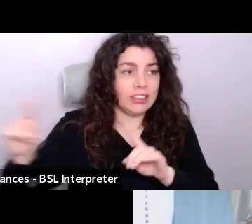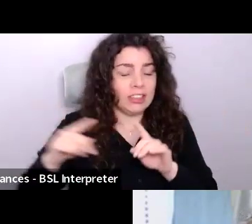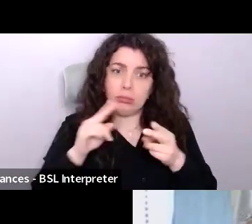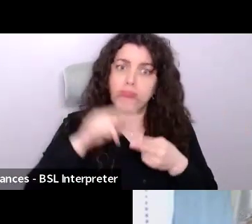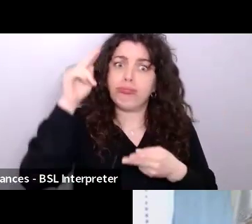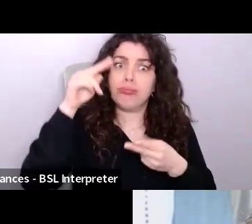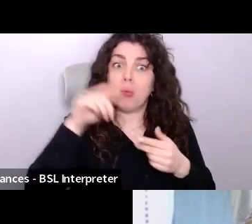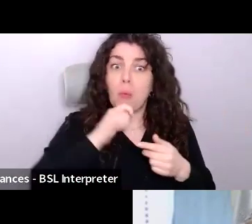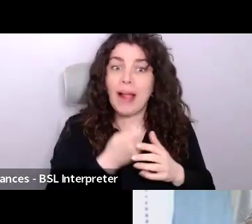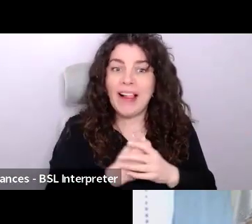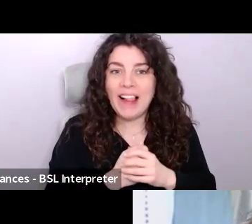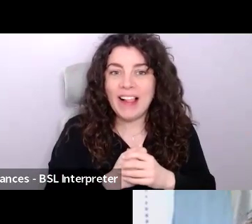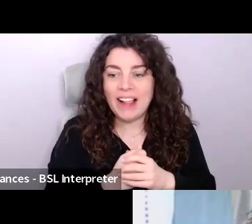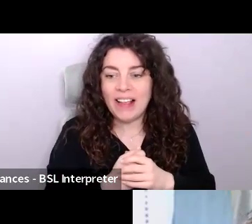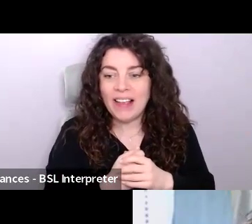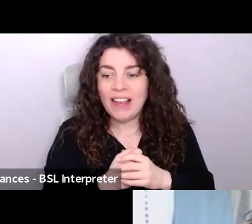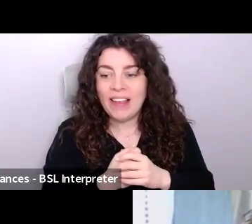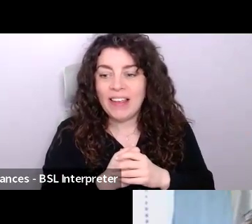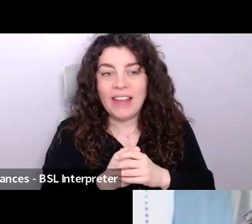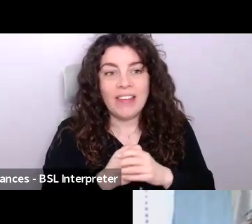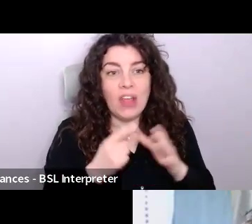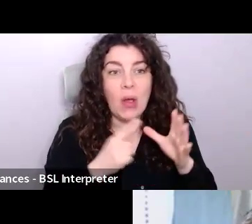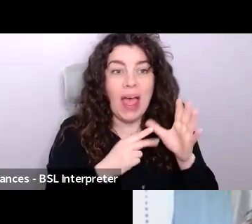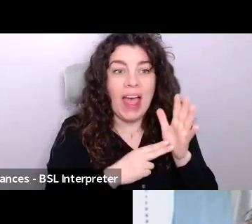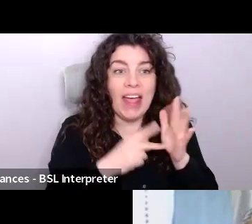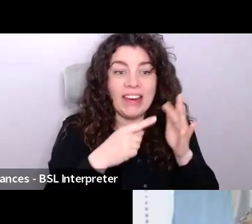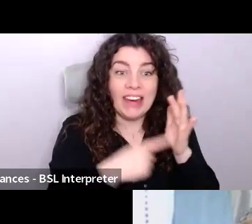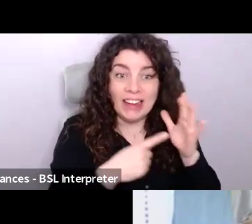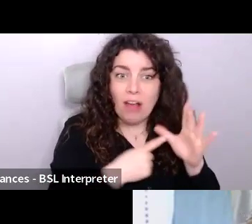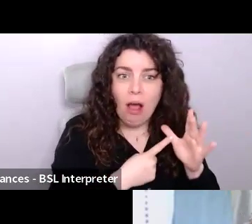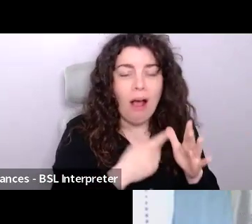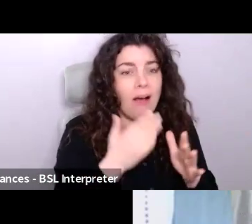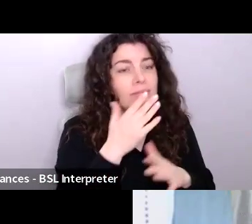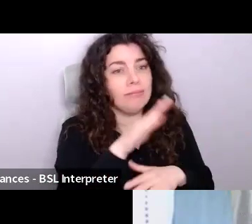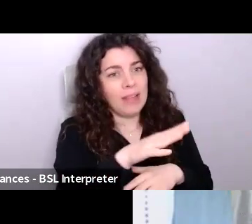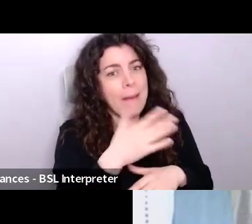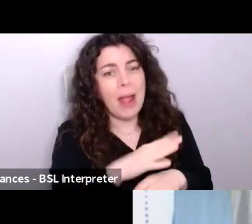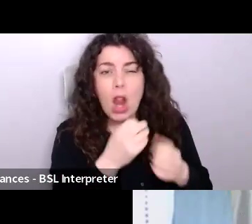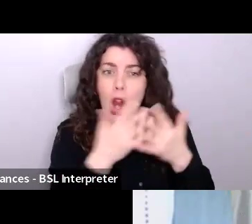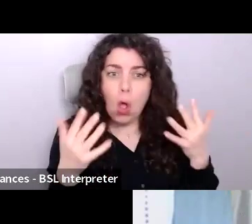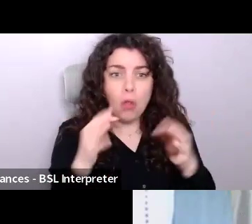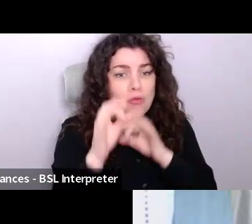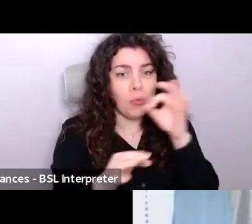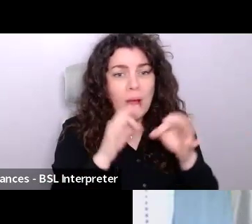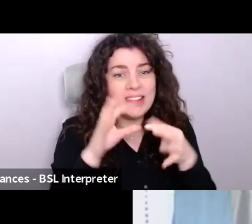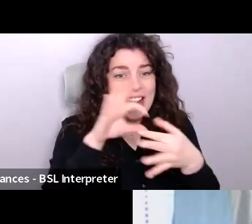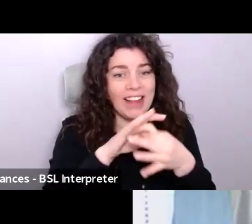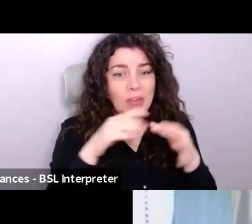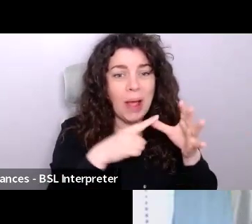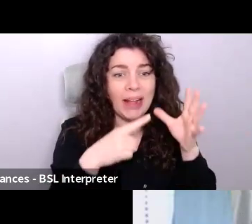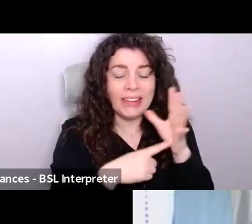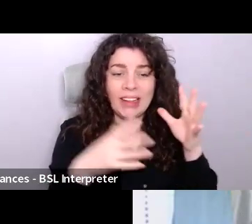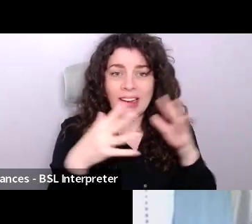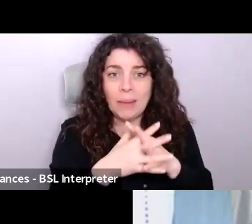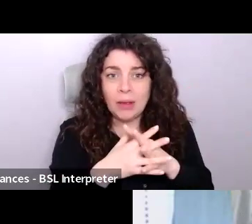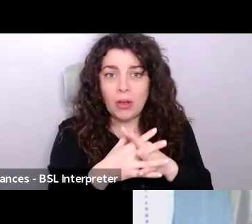definitely. So Anita, I think there were lots of questions about access to work. So I'm trying to filter to ones that